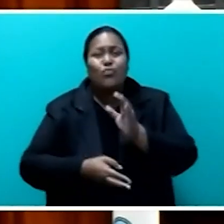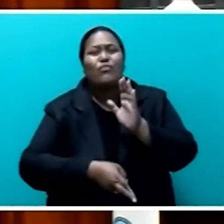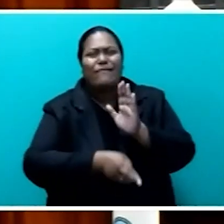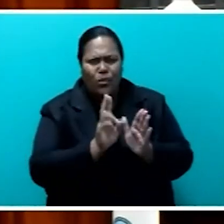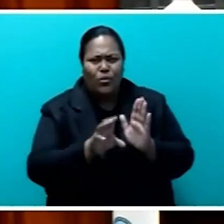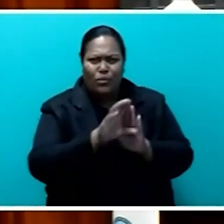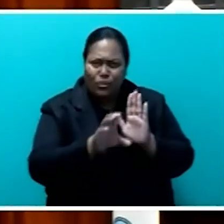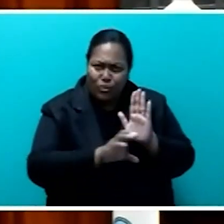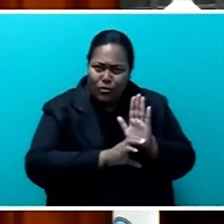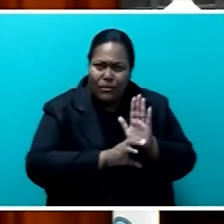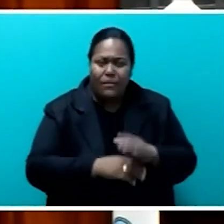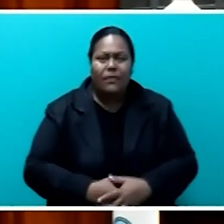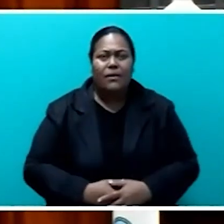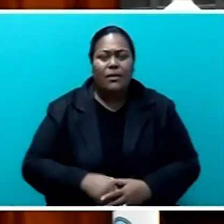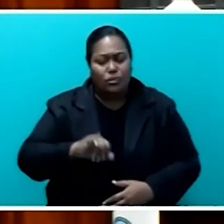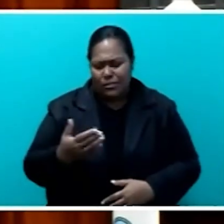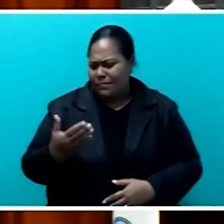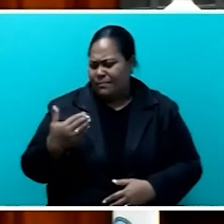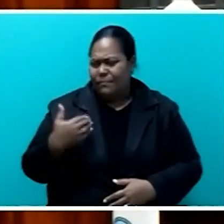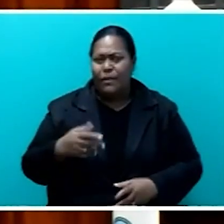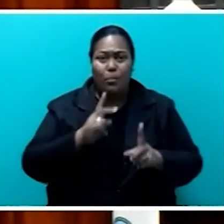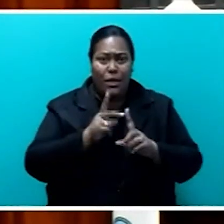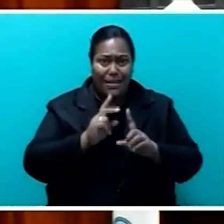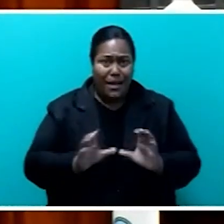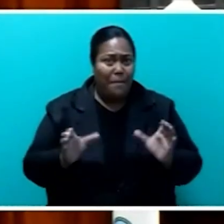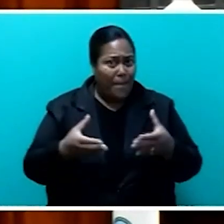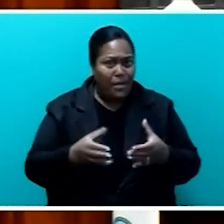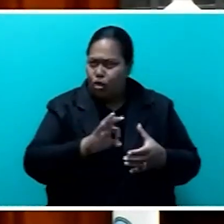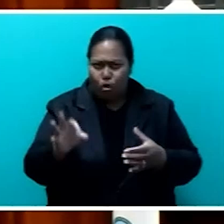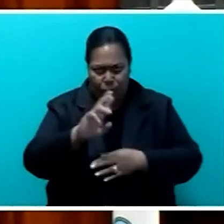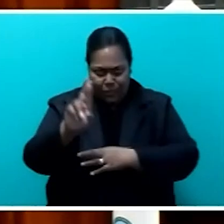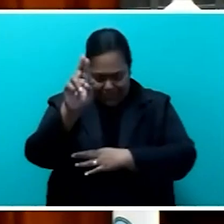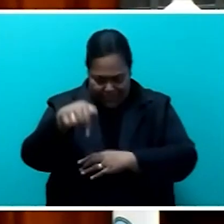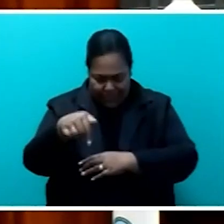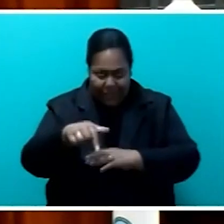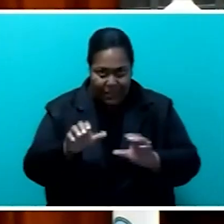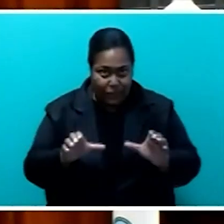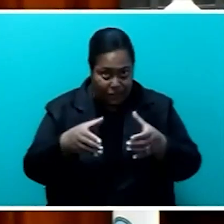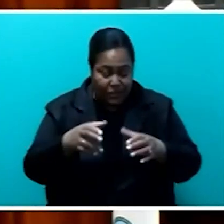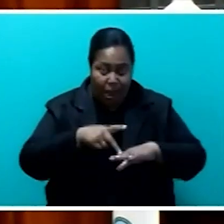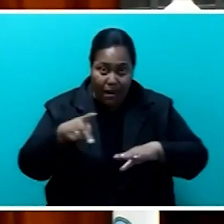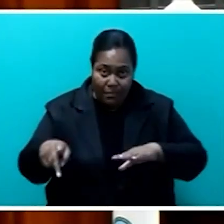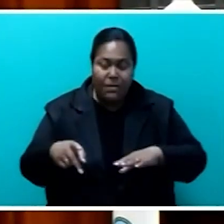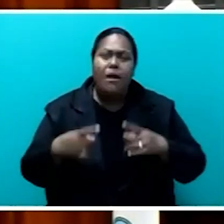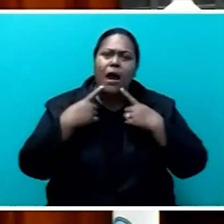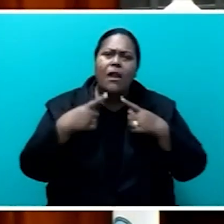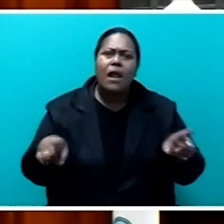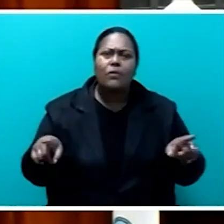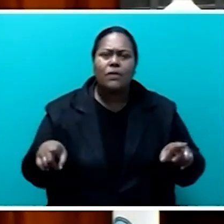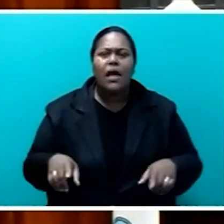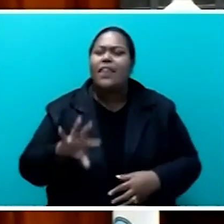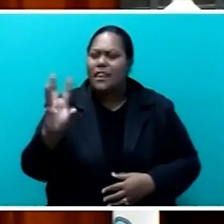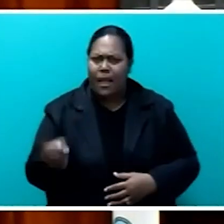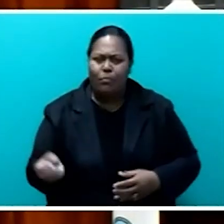Constitution. Recently, a political party not represented in this House publicly announced that they are putting together